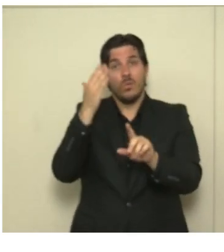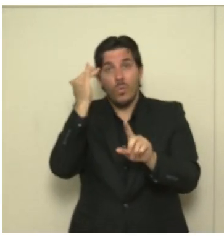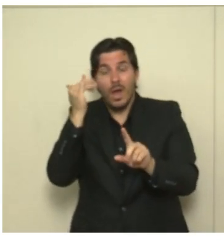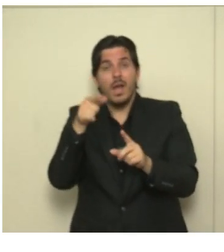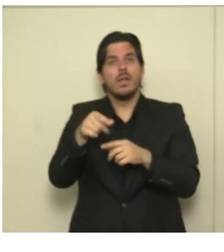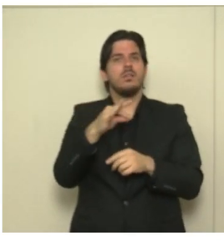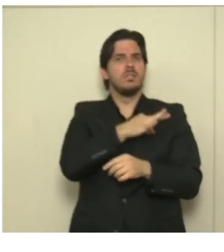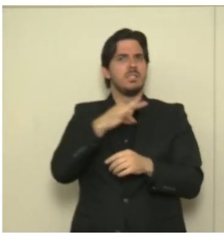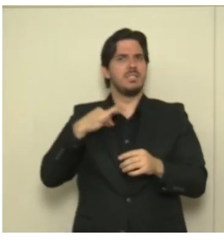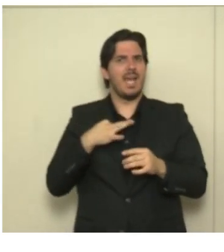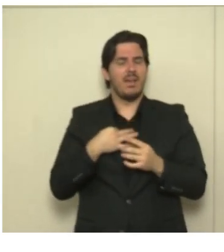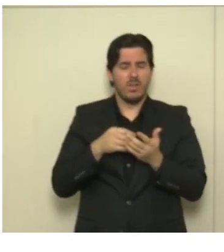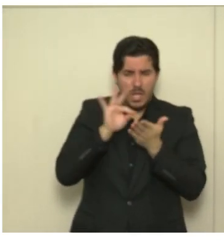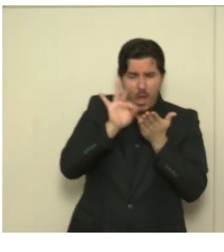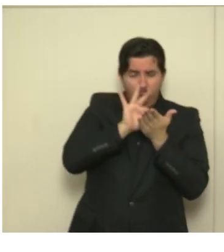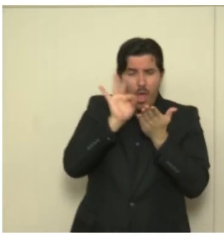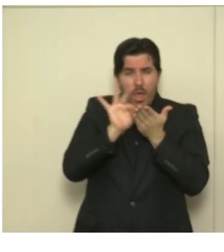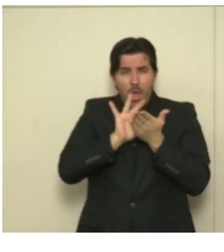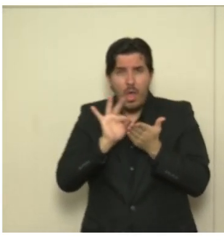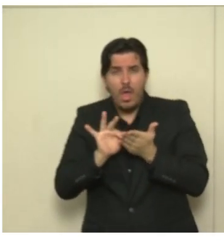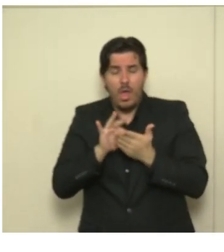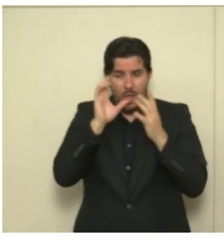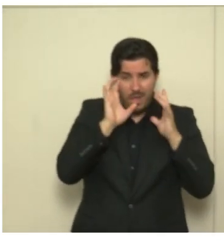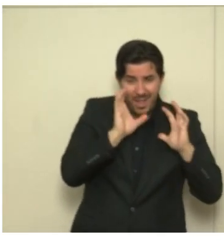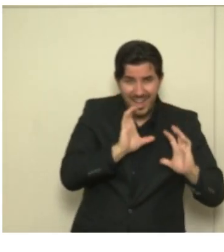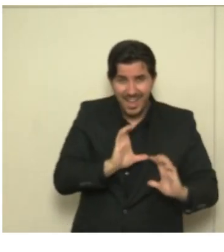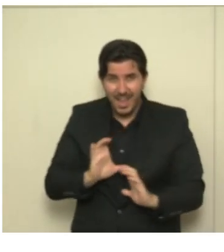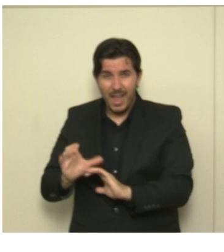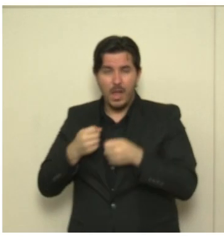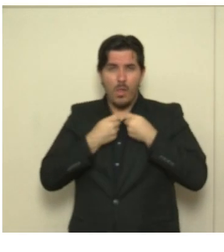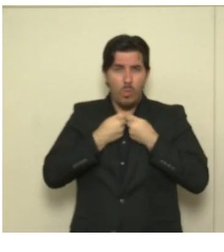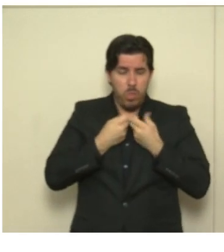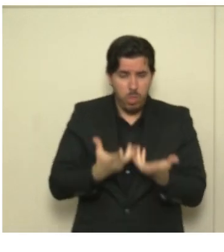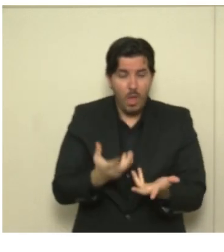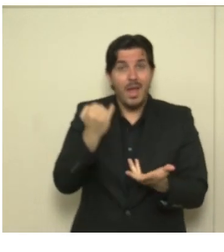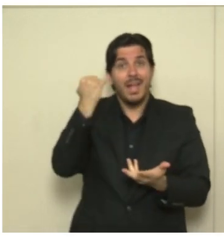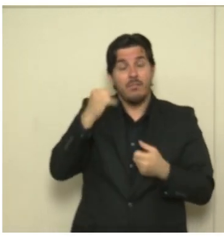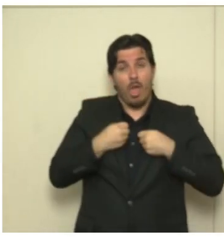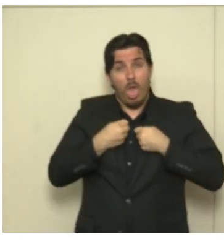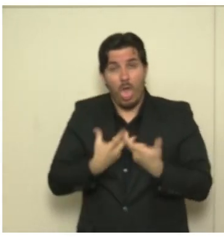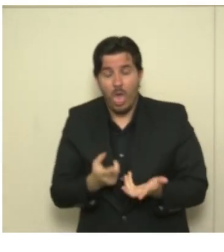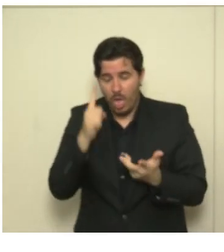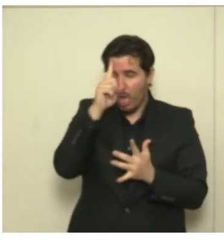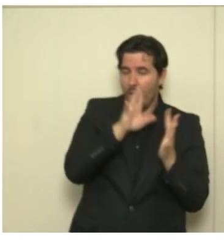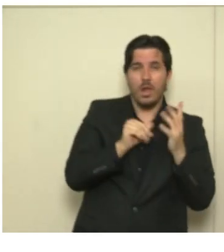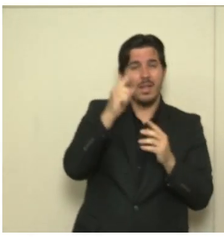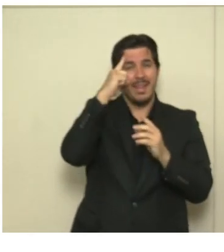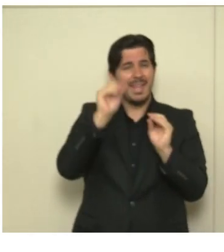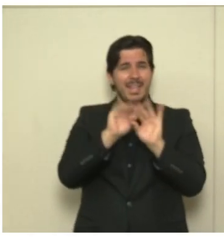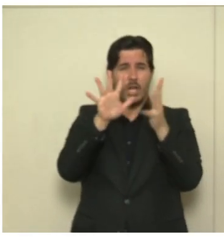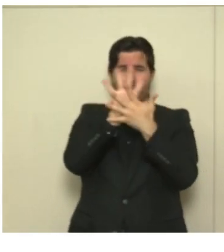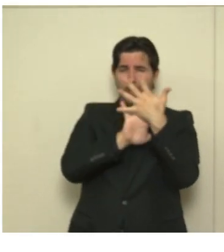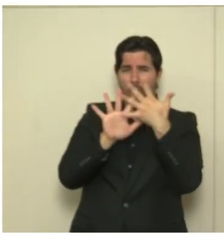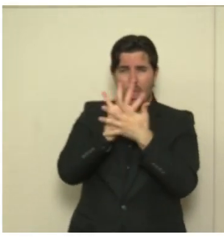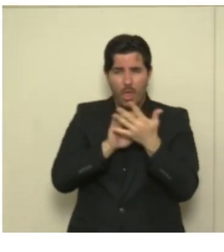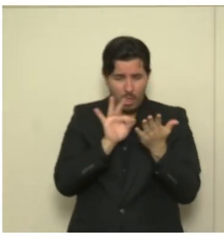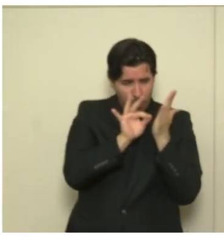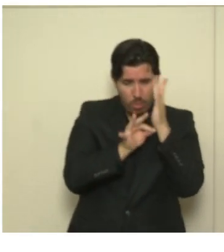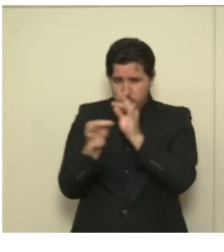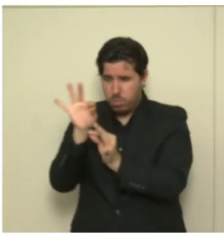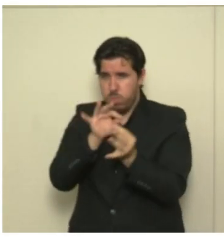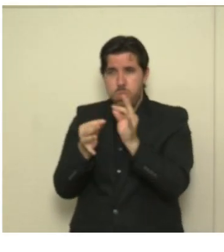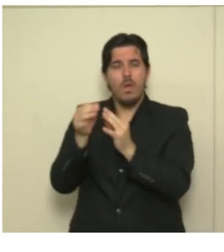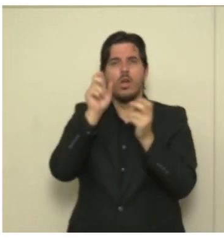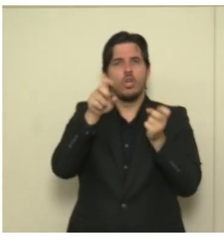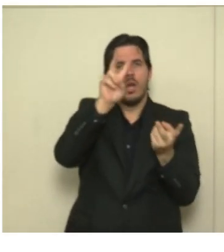workers. Fatigue leads to errors and mistakes, which leads to inaccuracies. And the most important thing